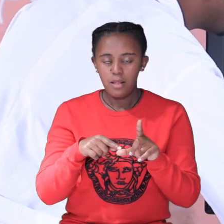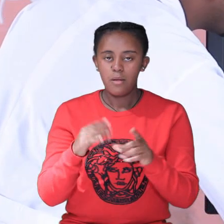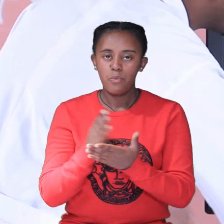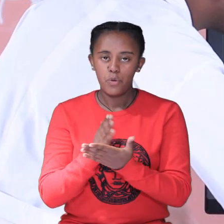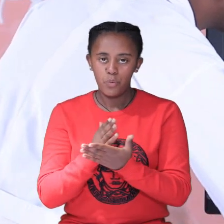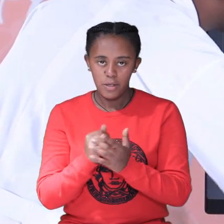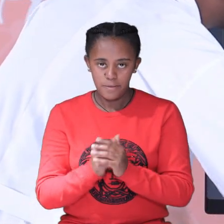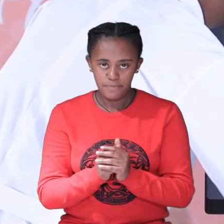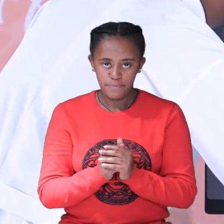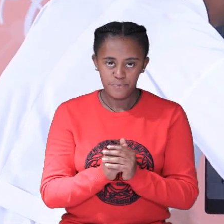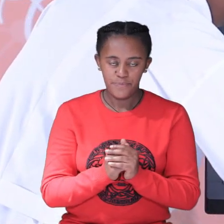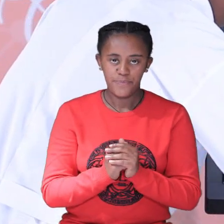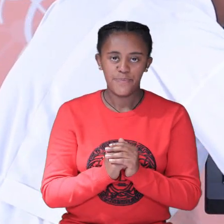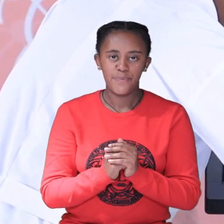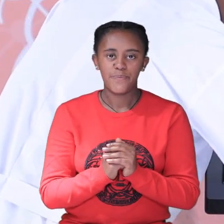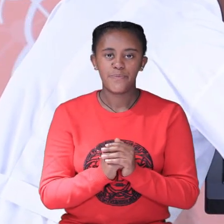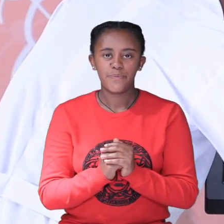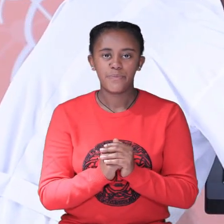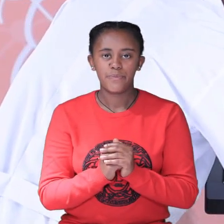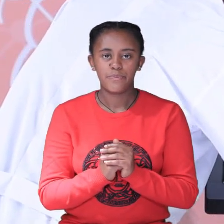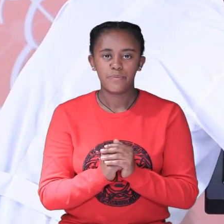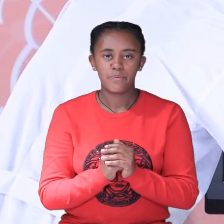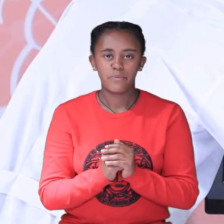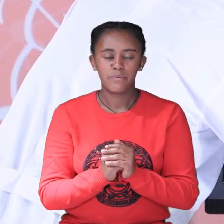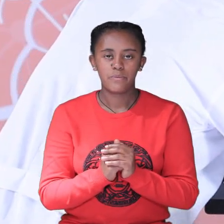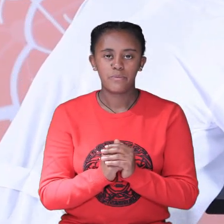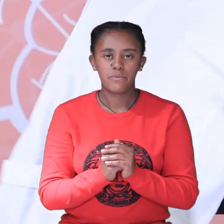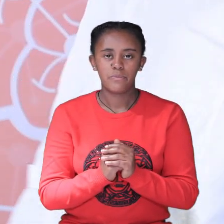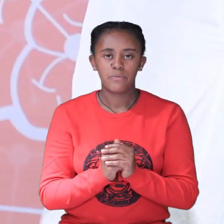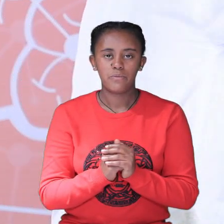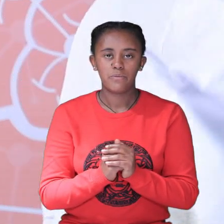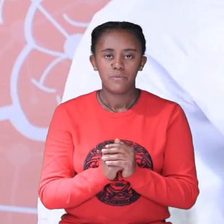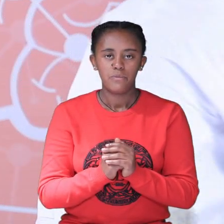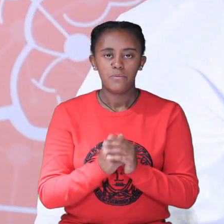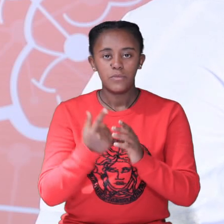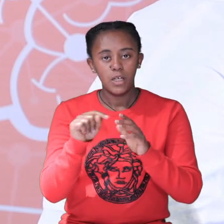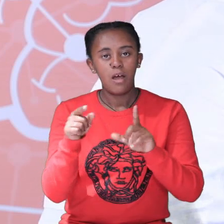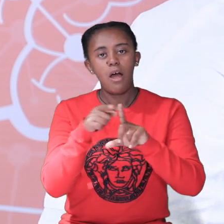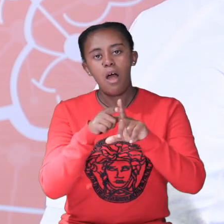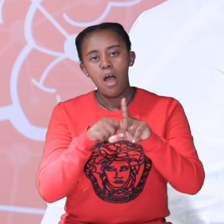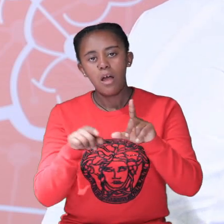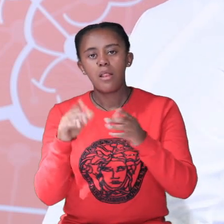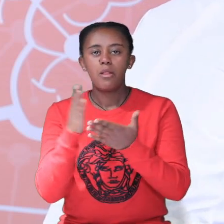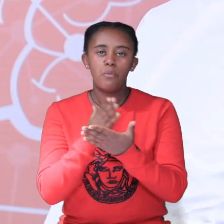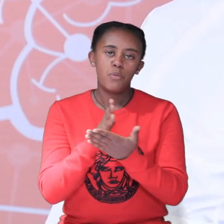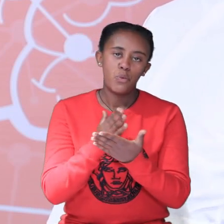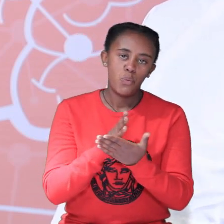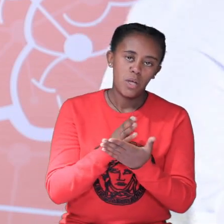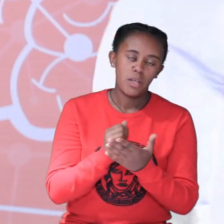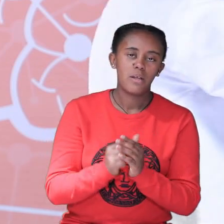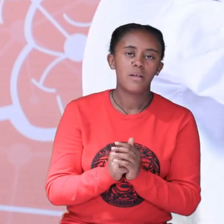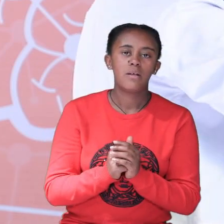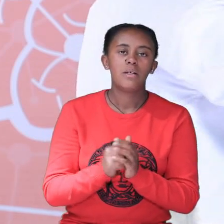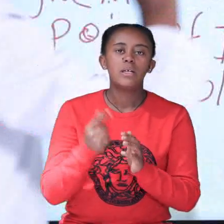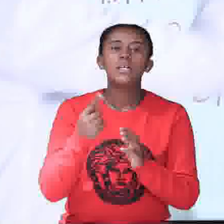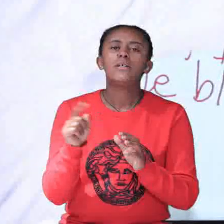is point of incidence. And also the angle between